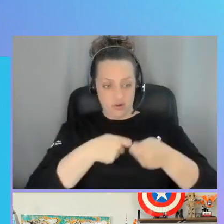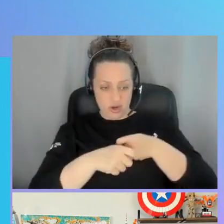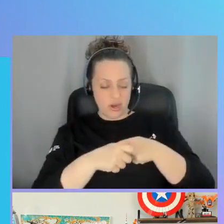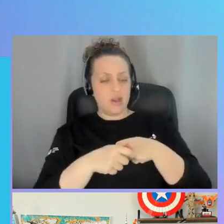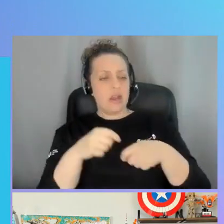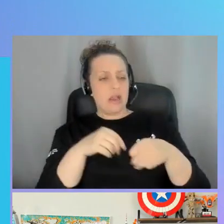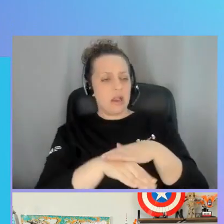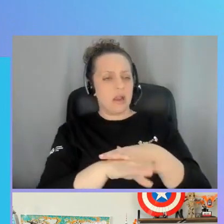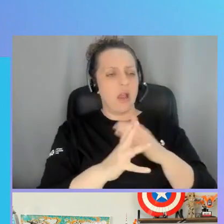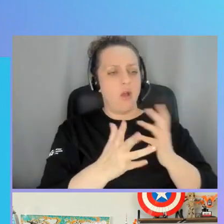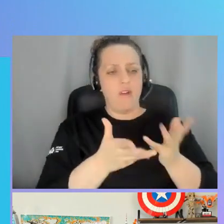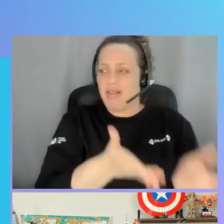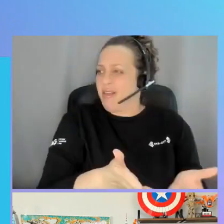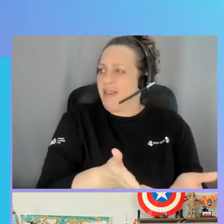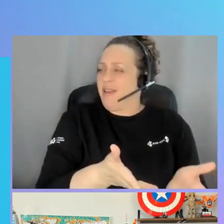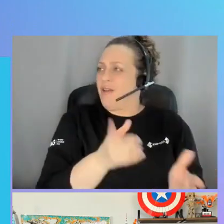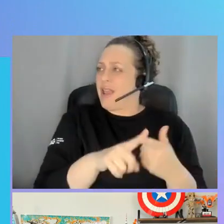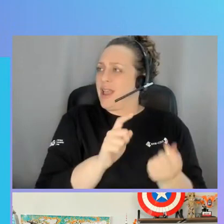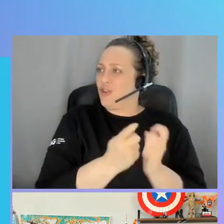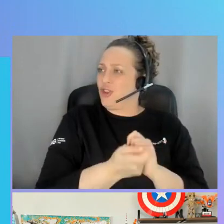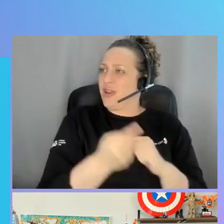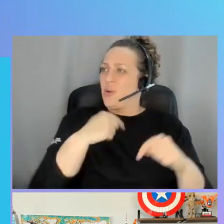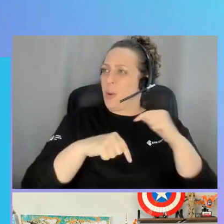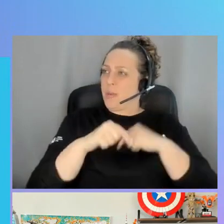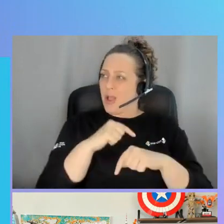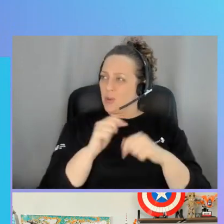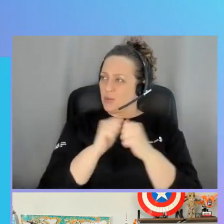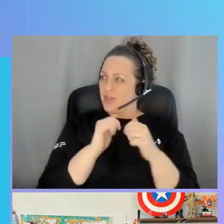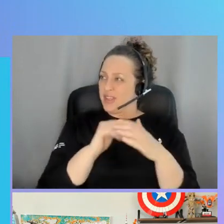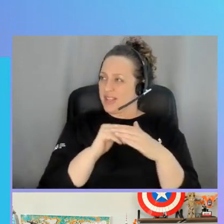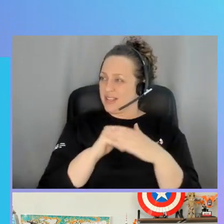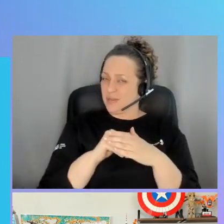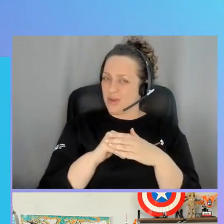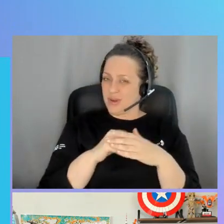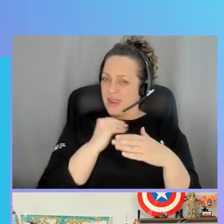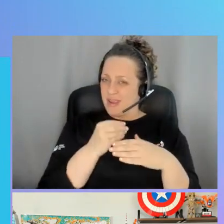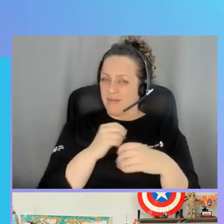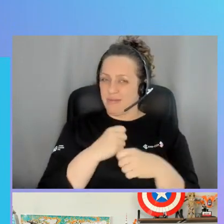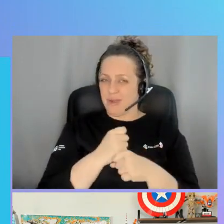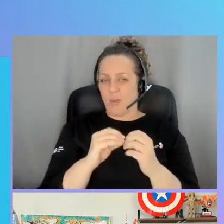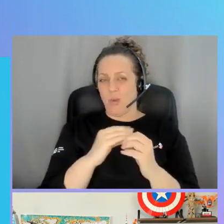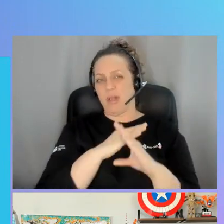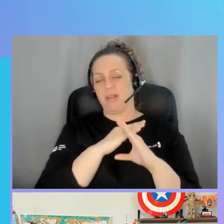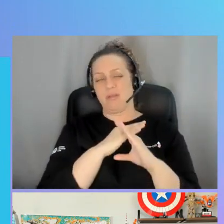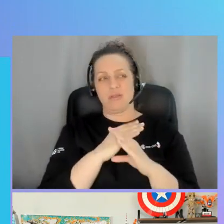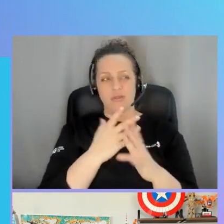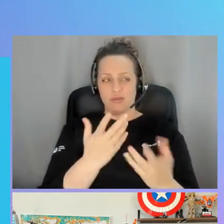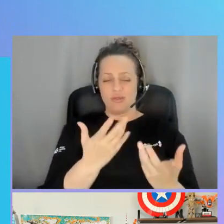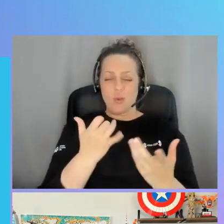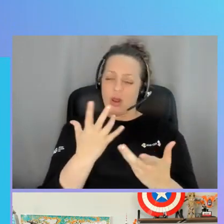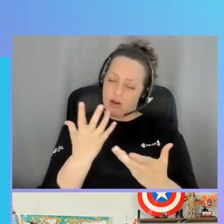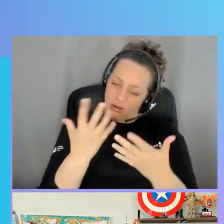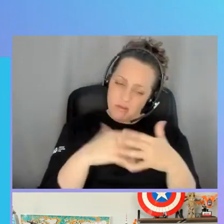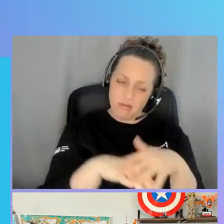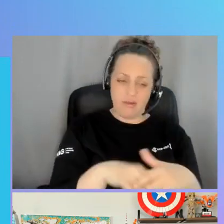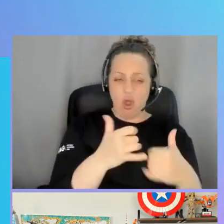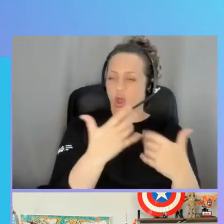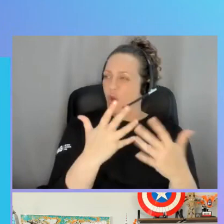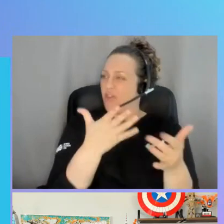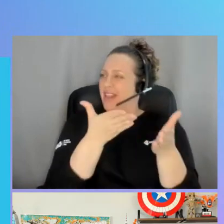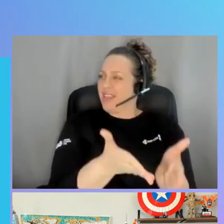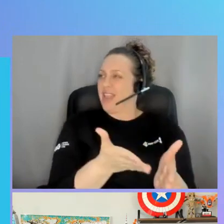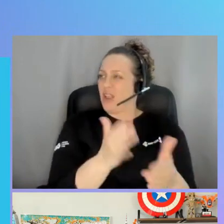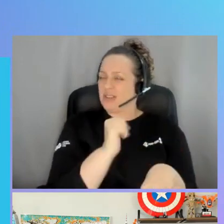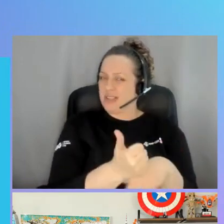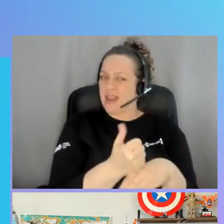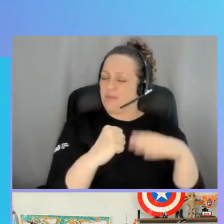here. So we want to take accessibility and push it into everything else your organization already does. In the finance